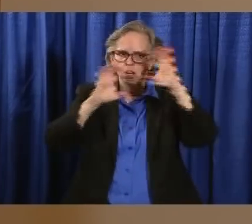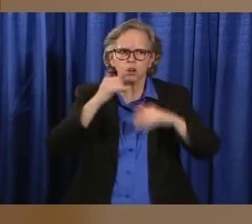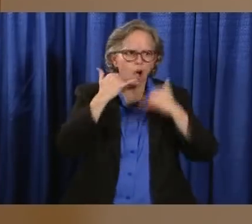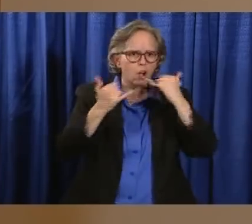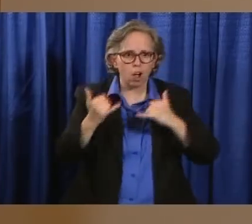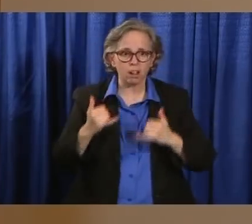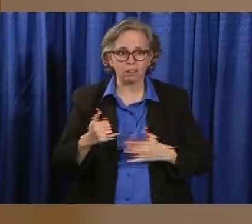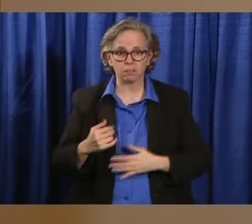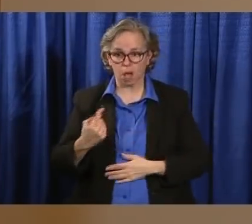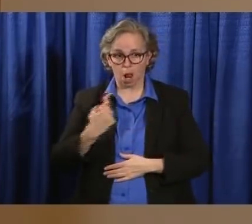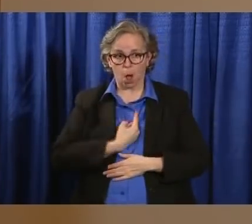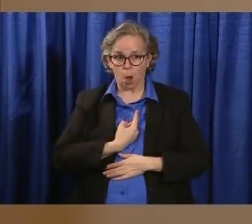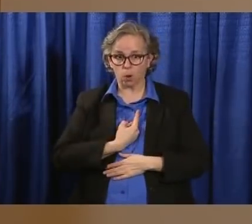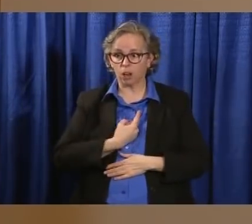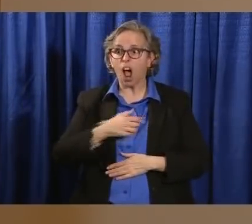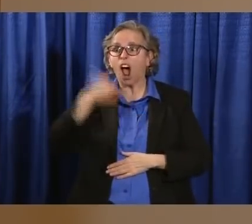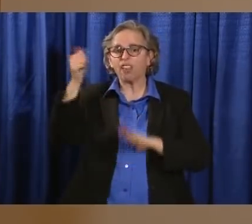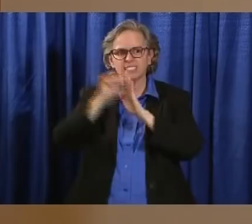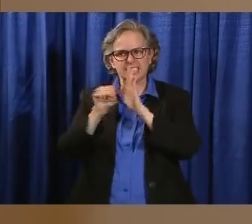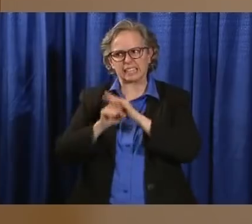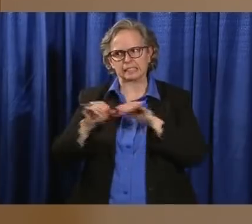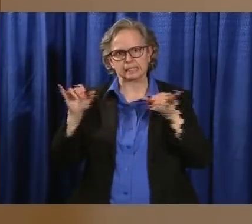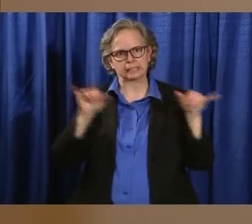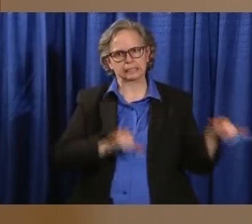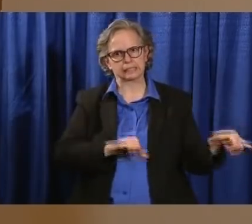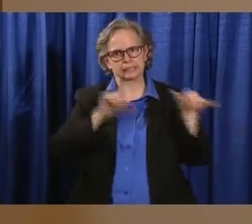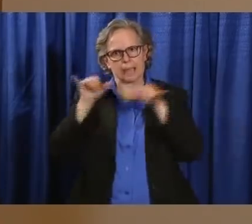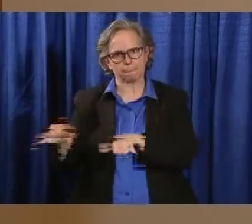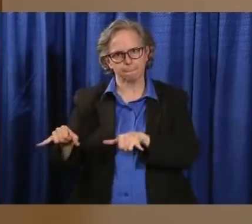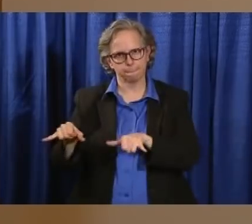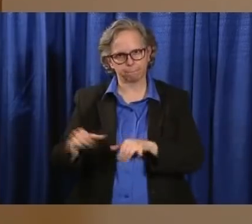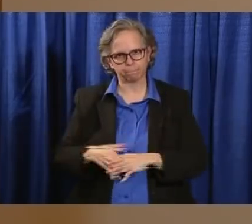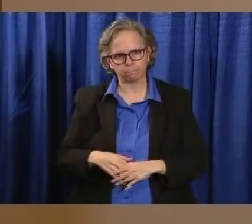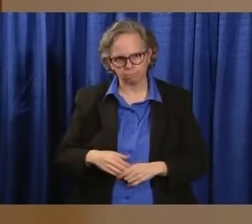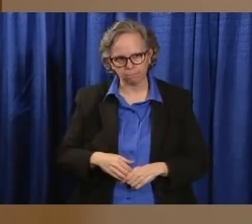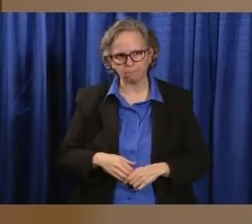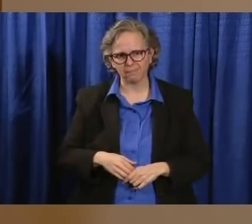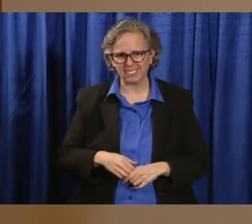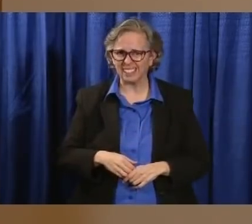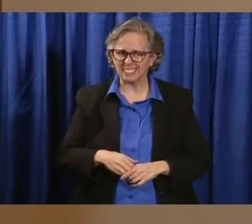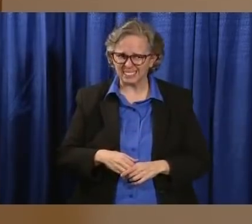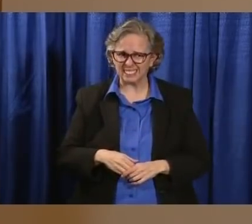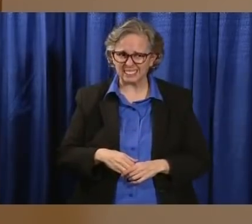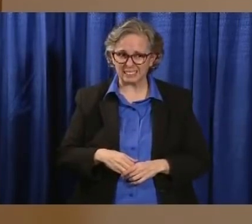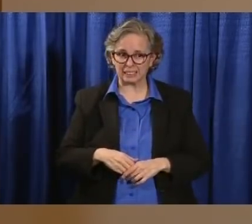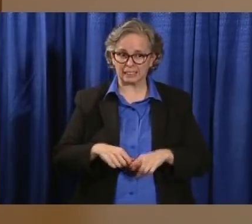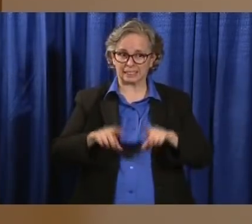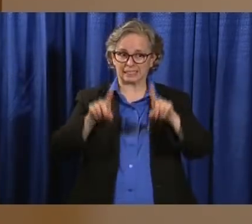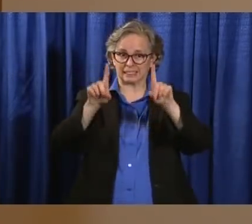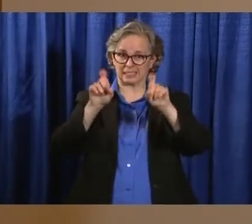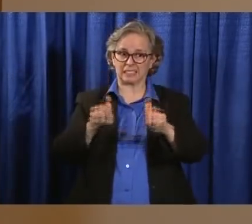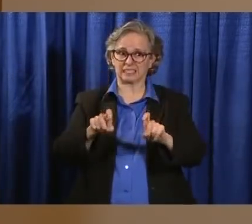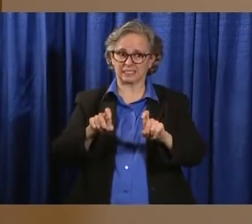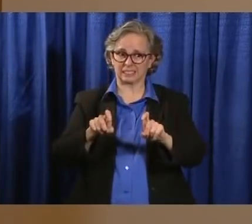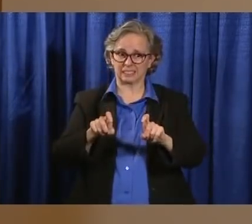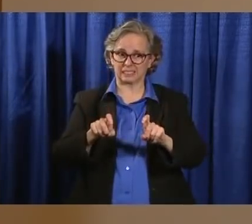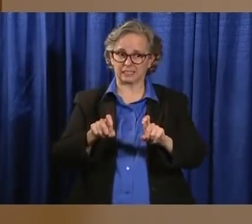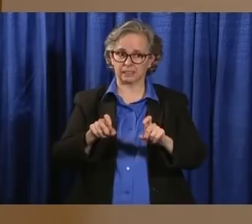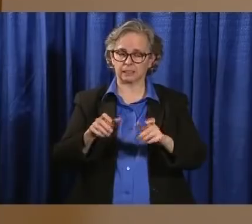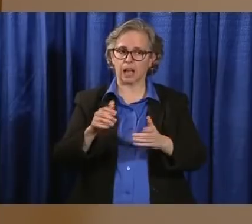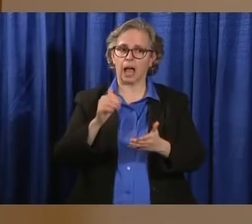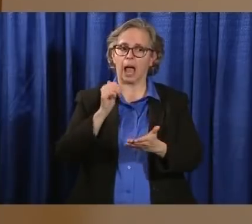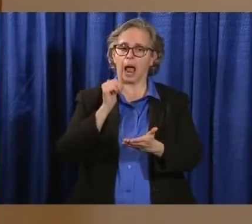Every state is facing this. So testing in the end allows us to quickly identify who